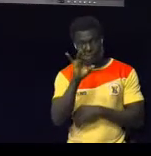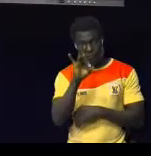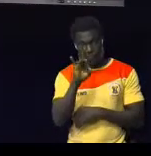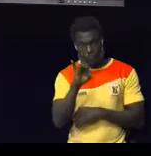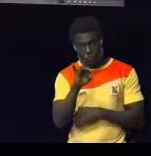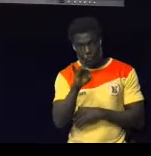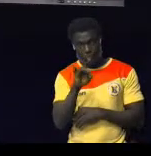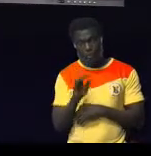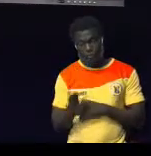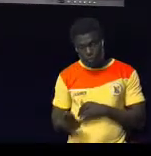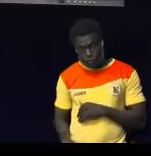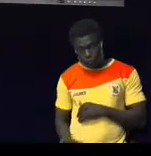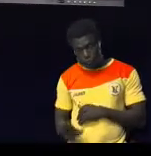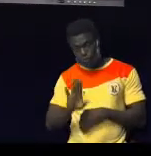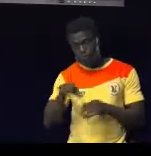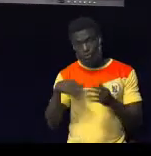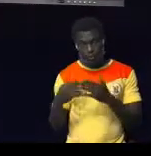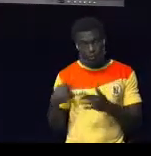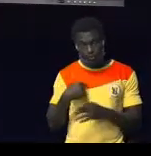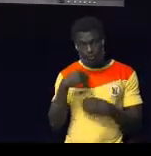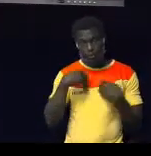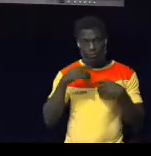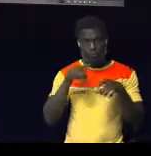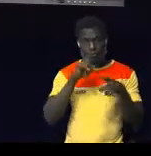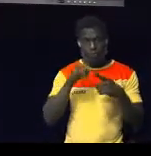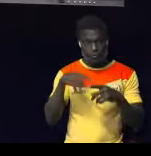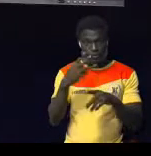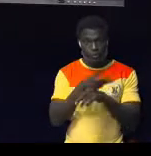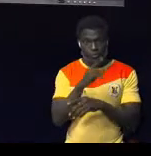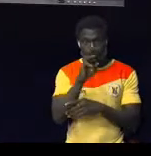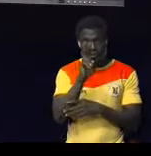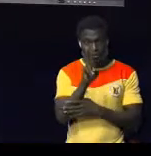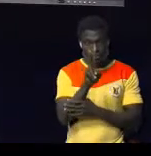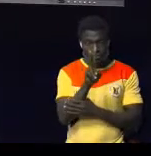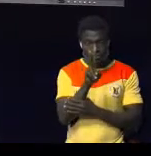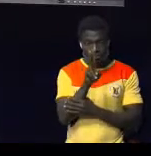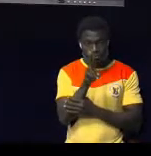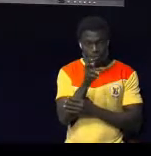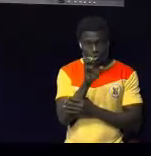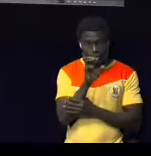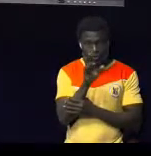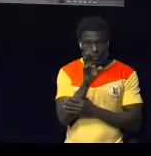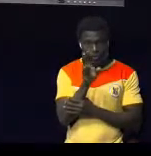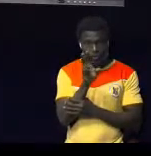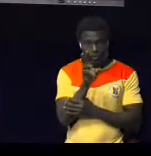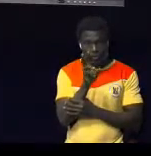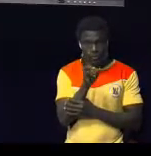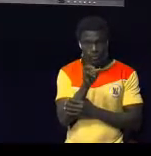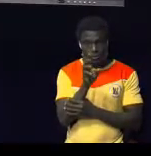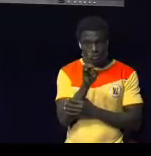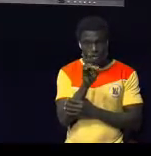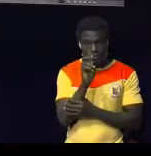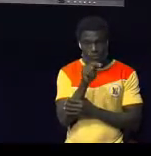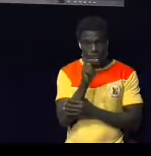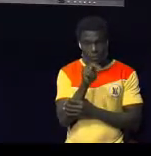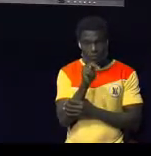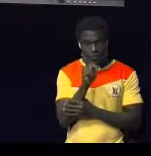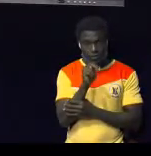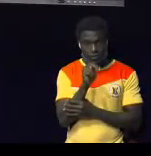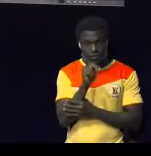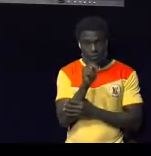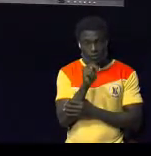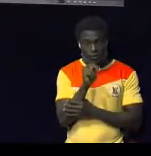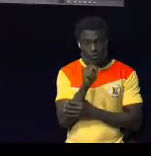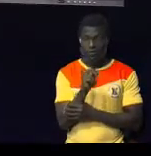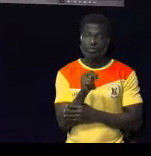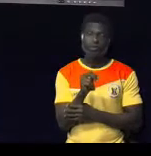8 pairs of shorts, all we have to do is multiply 268 naira. You know, one pair of shorts is now